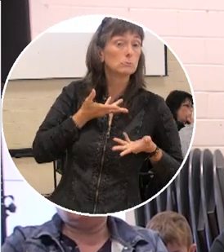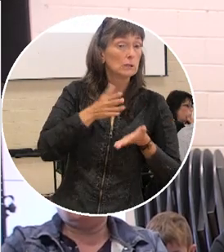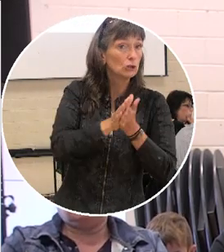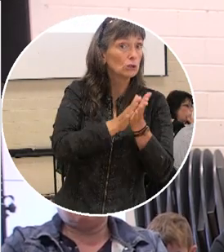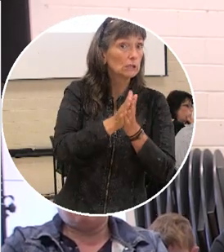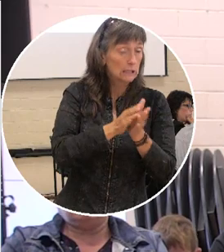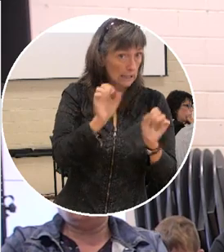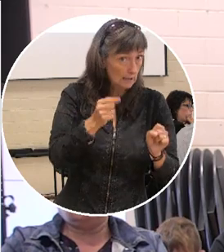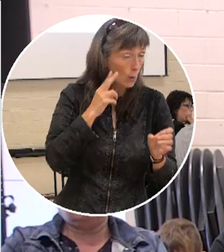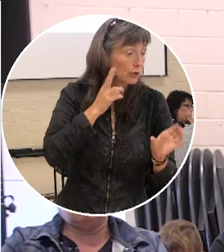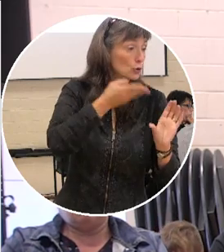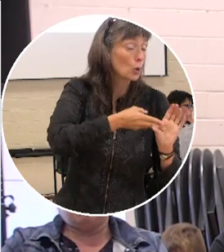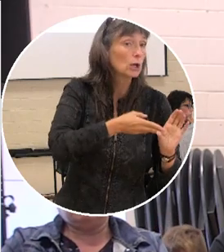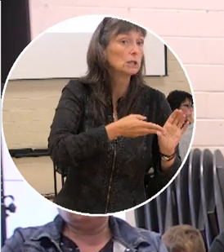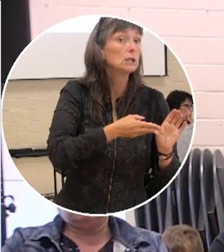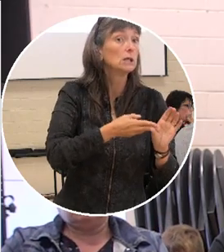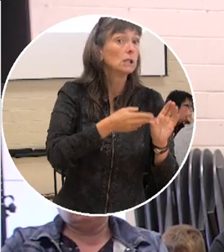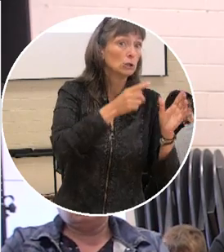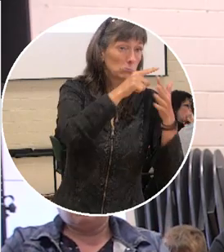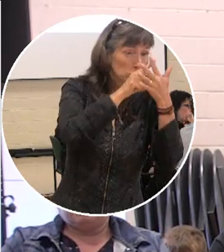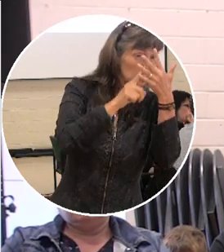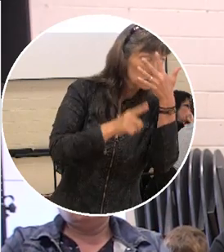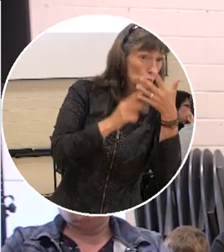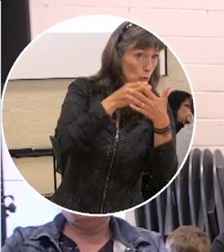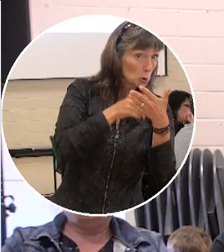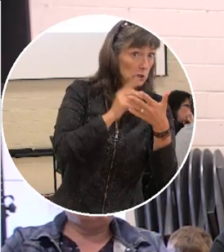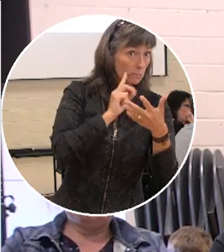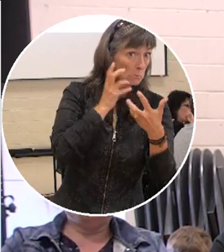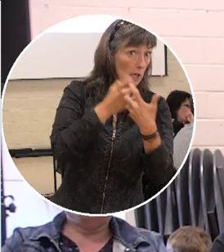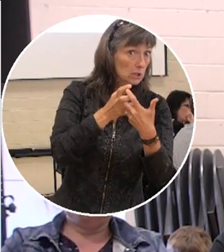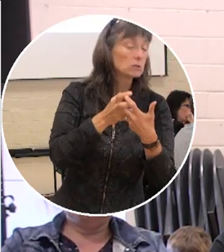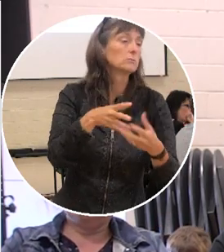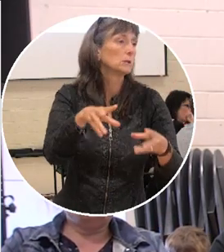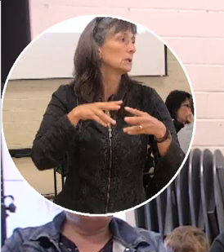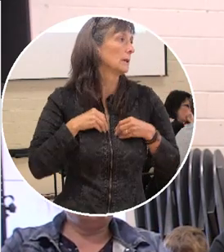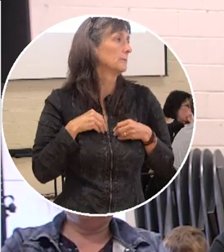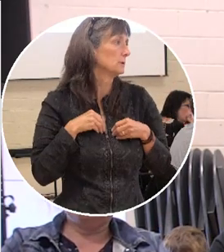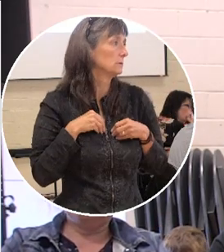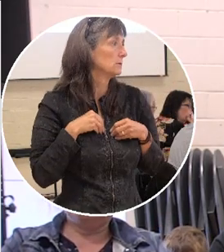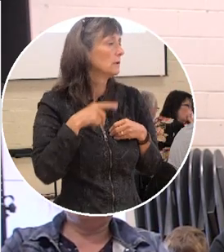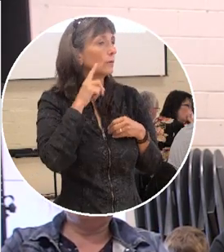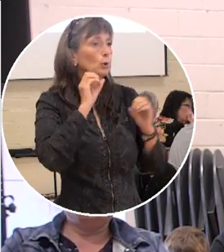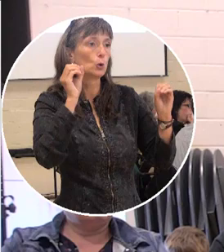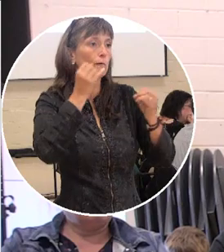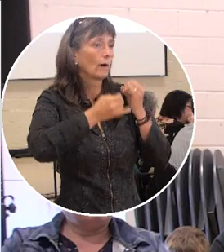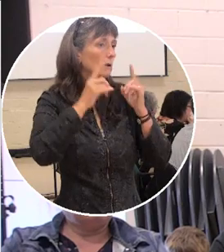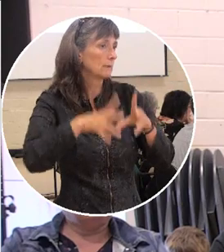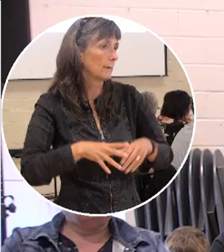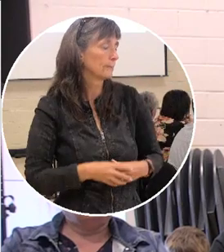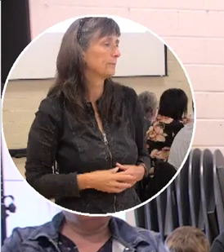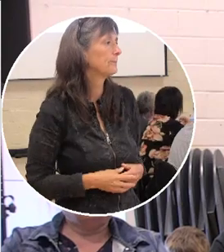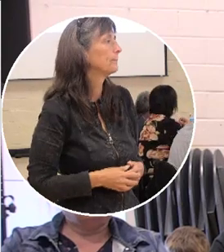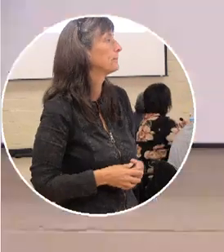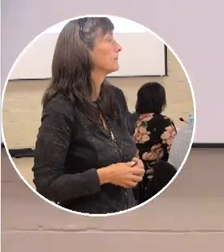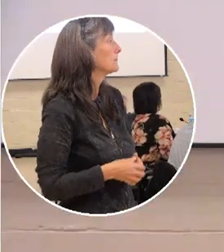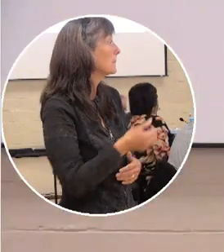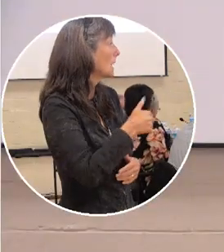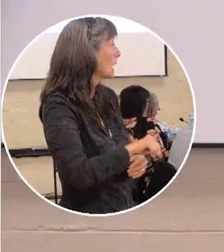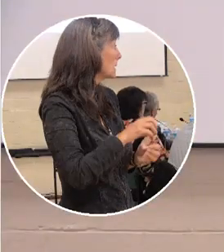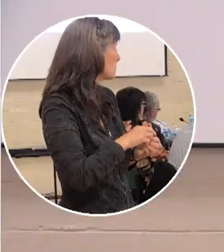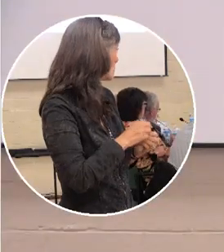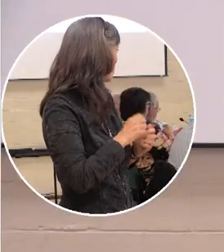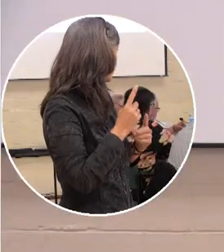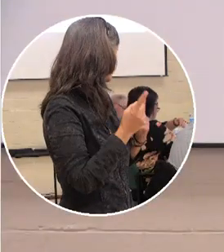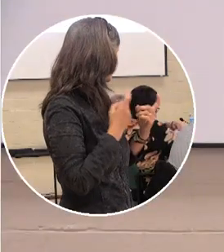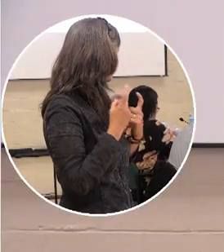we'll, if they meet the criteria that we've outlined, we'll accept them into the pilot. Okay, any further questions or